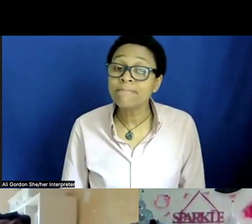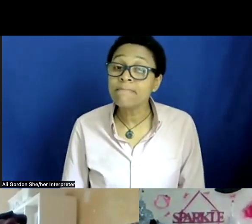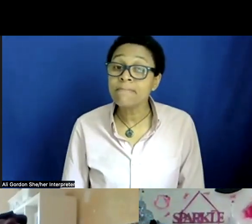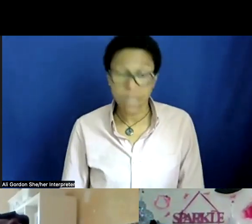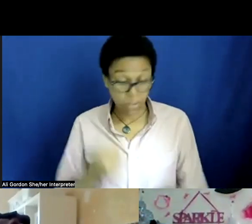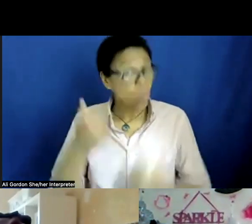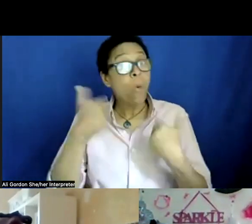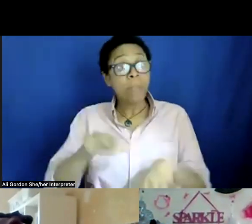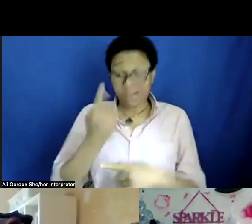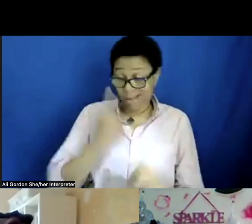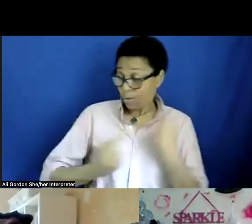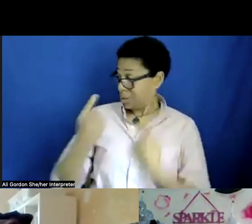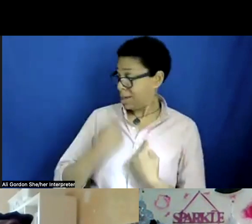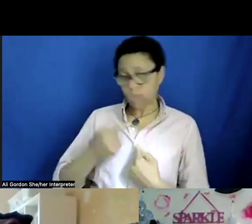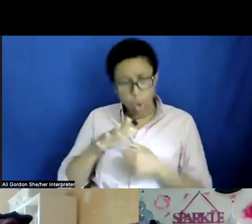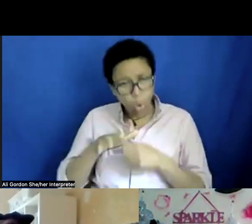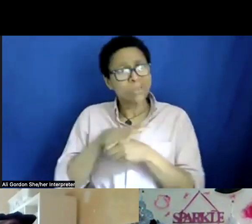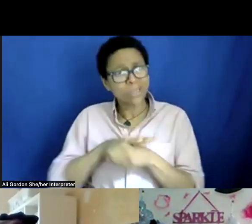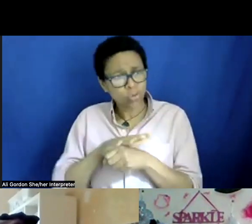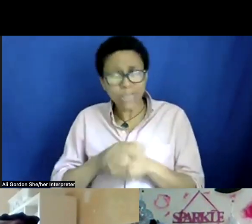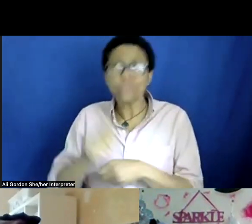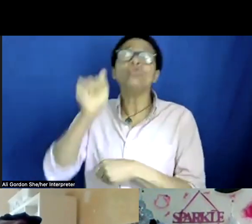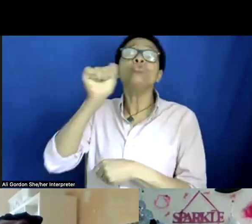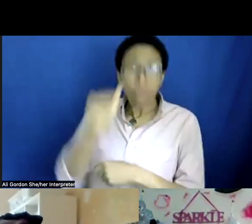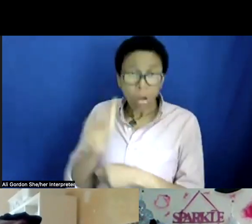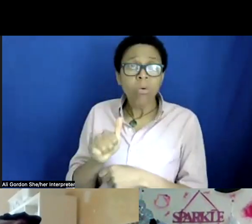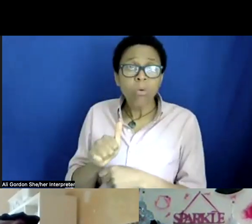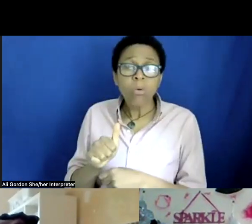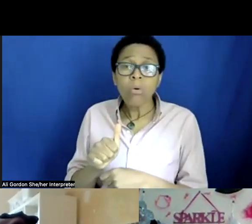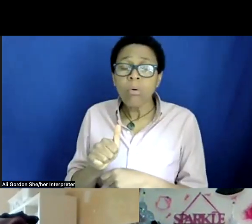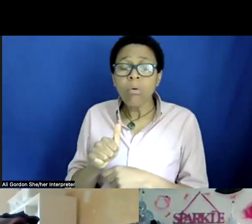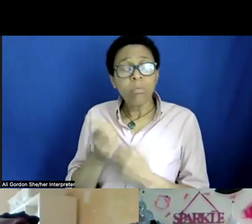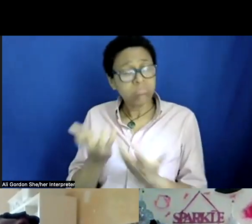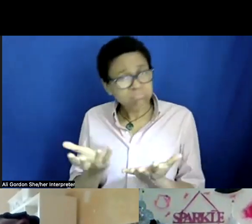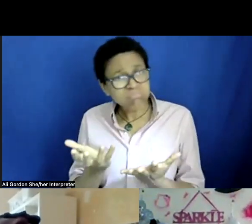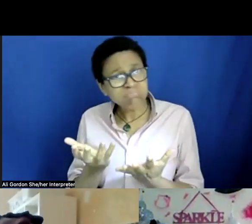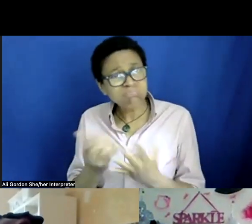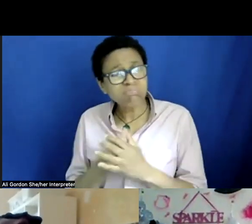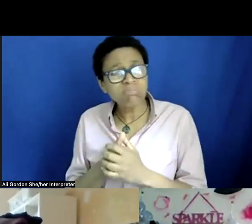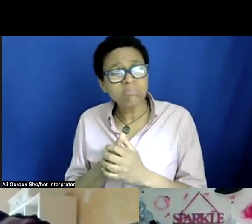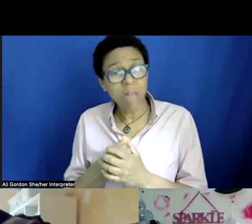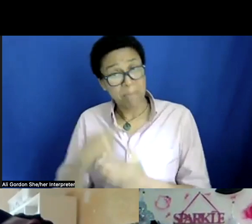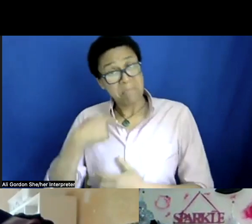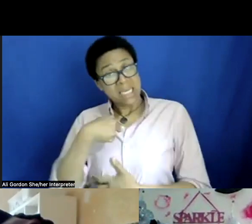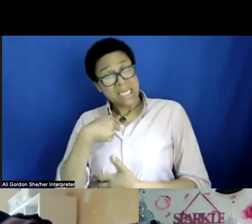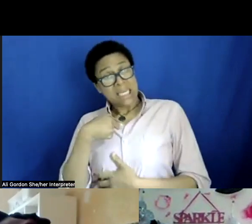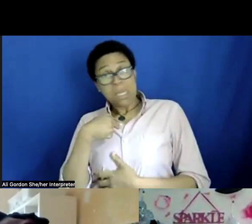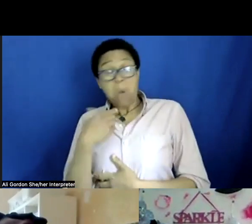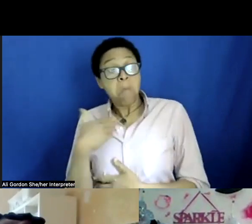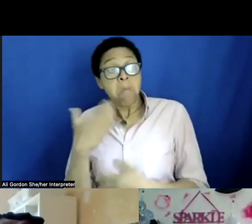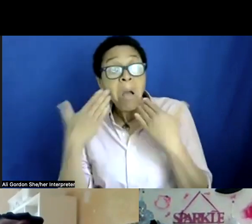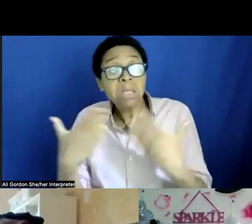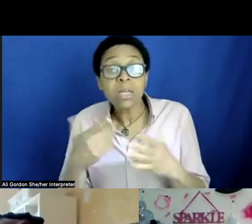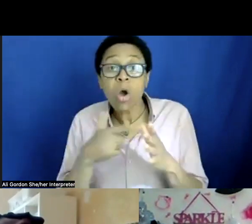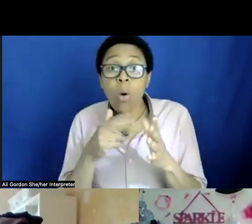been in personally and that we know of as artists and other artists and have explored. I, for example, didn't know that Angus